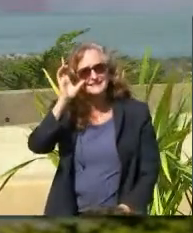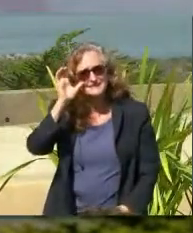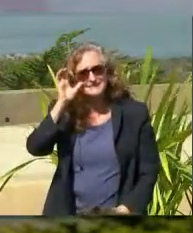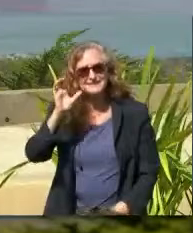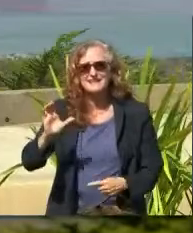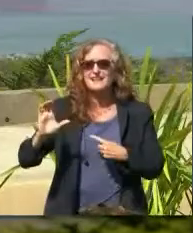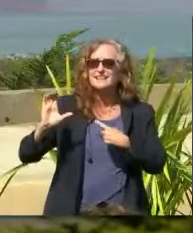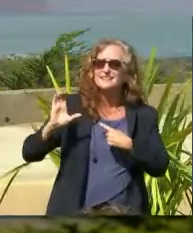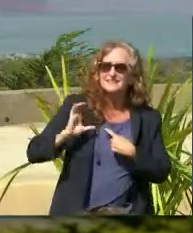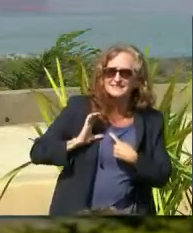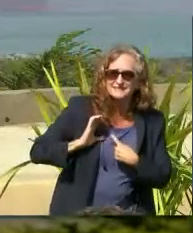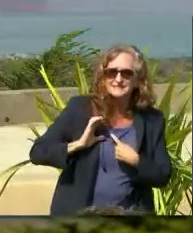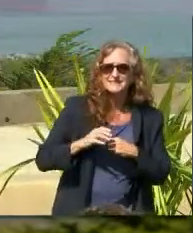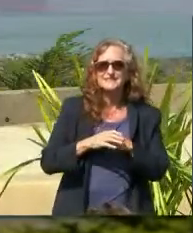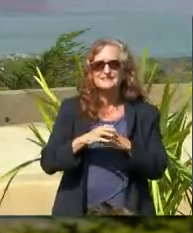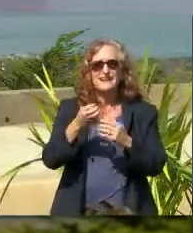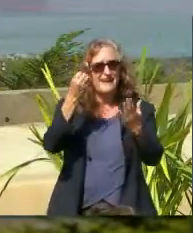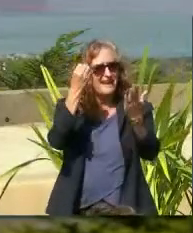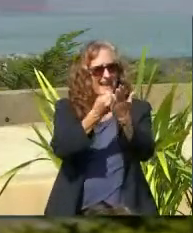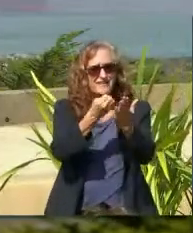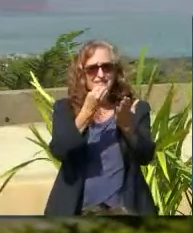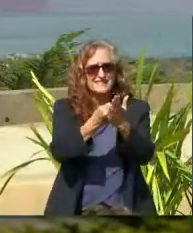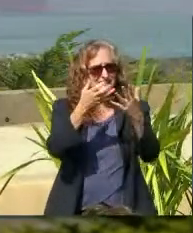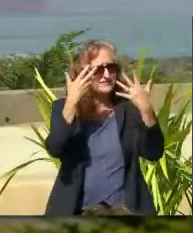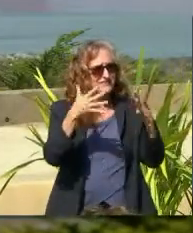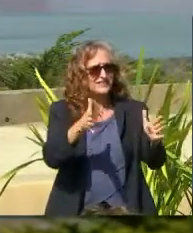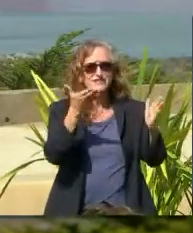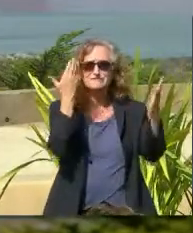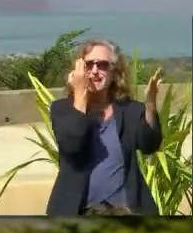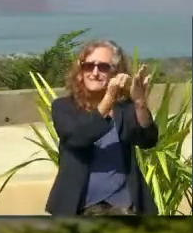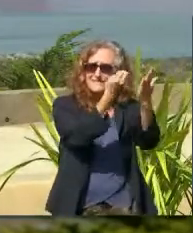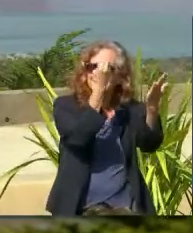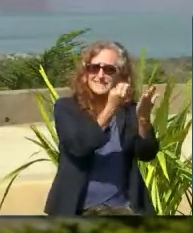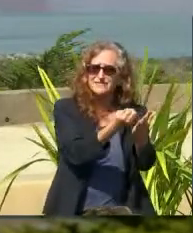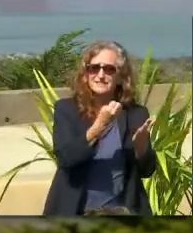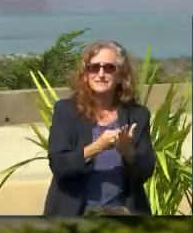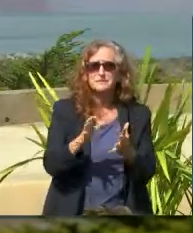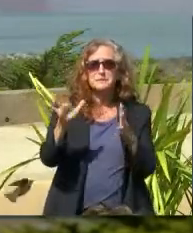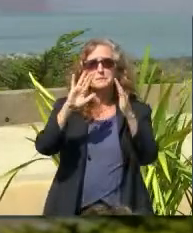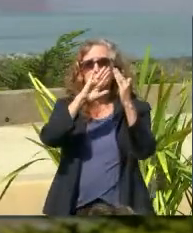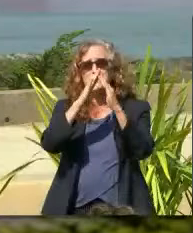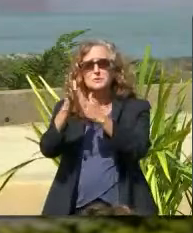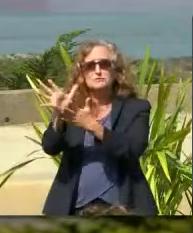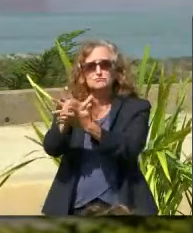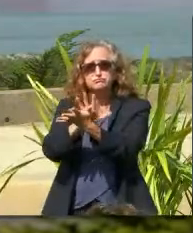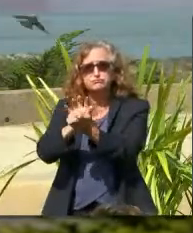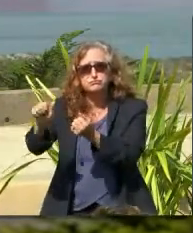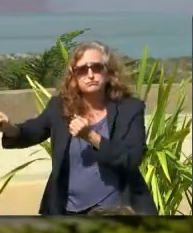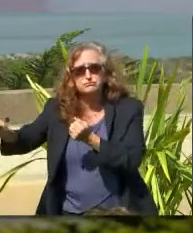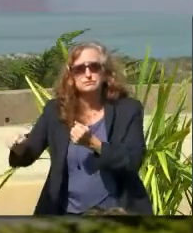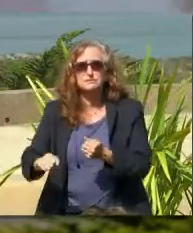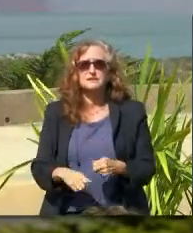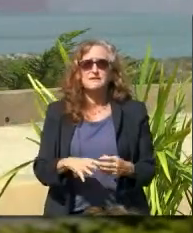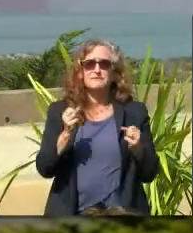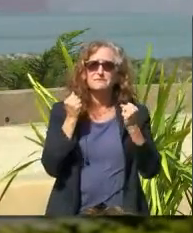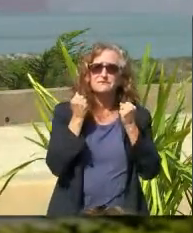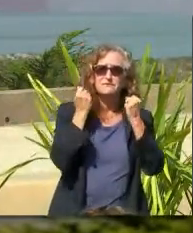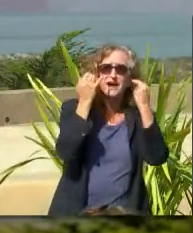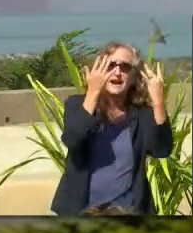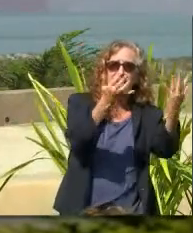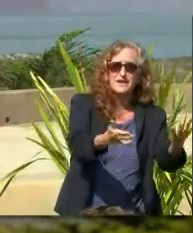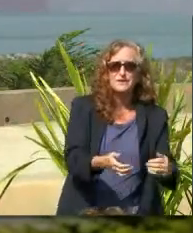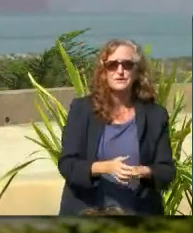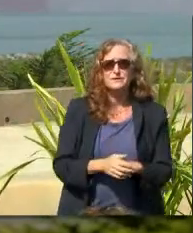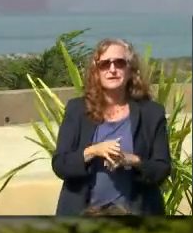the tangible evidence. Communities gone, fires unprecedented, salmon disappearing in large